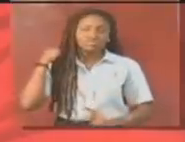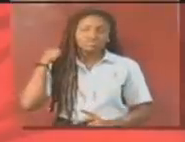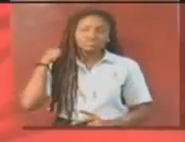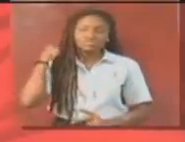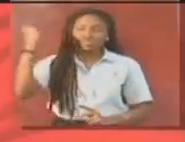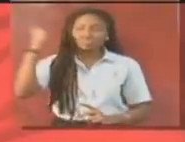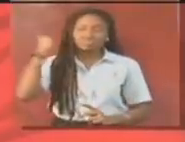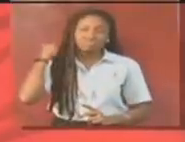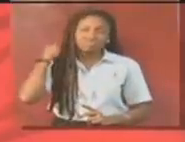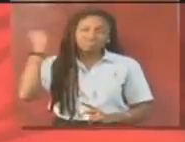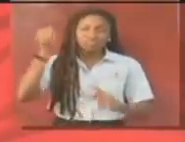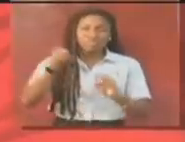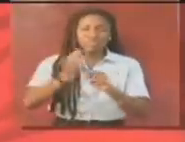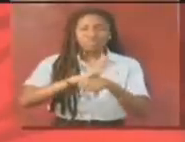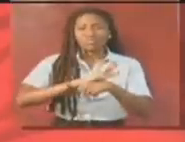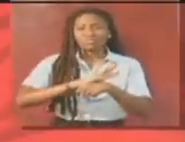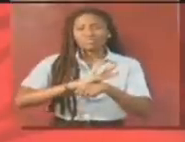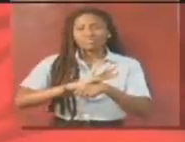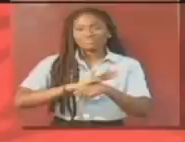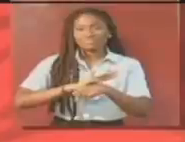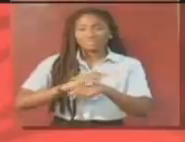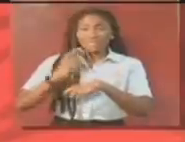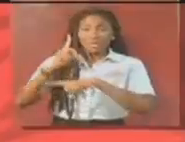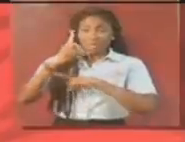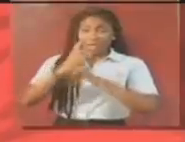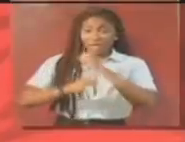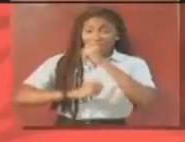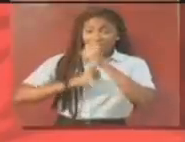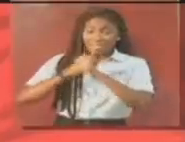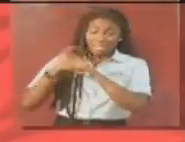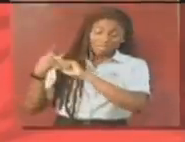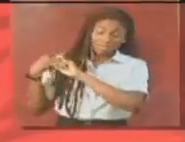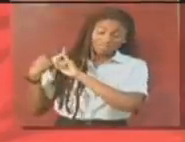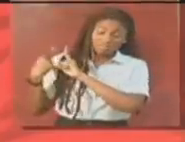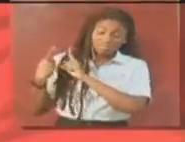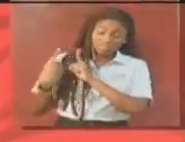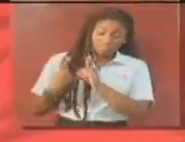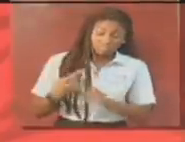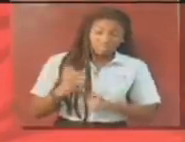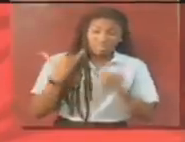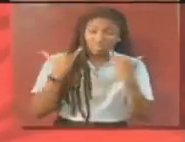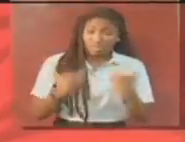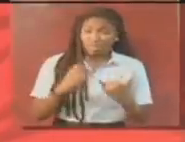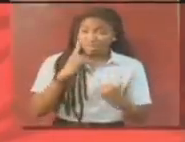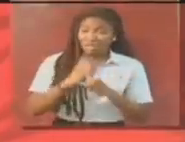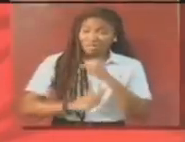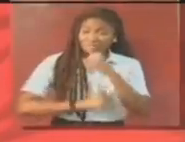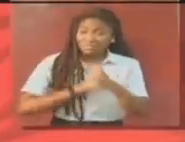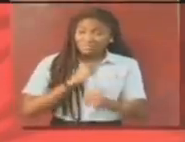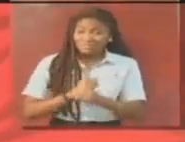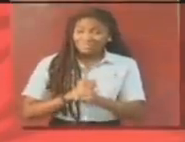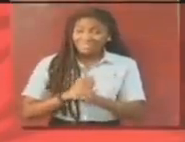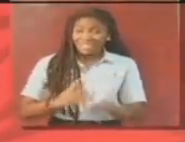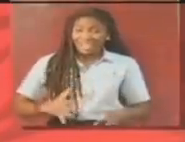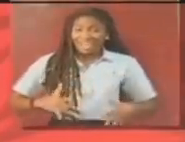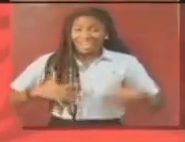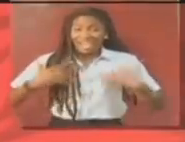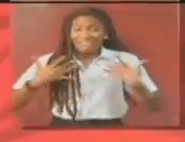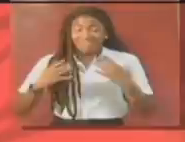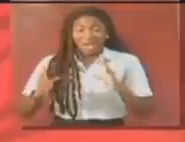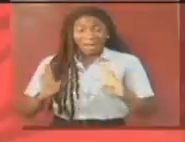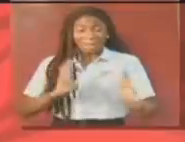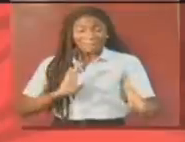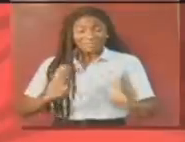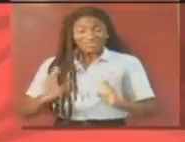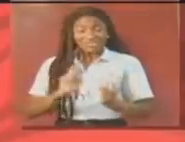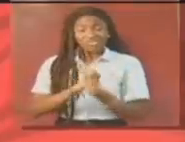a nation, we have rallied over the past year to deal with the ever-changing picture and to adjust our behaviors and lifestyle to help